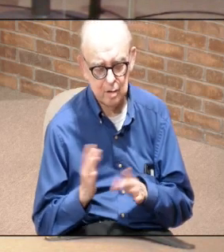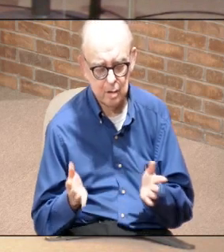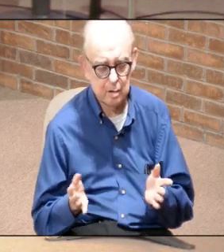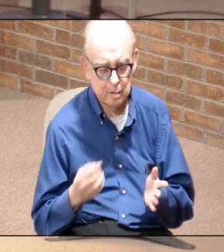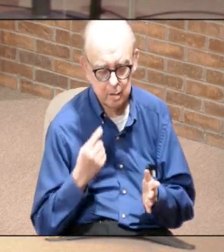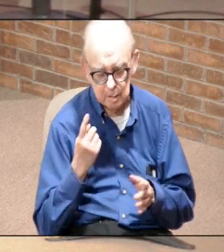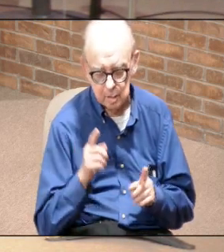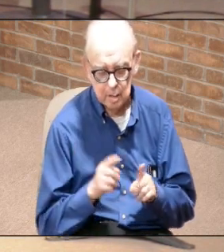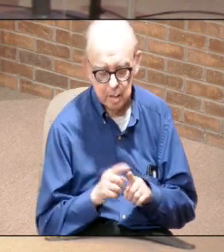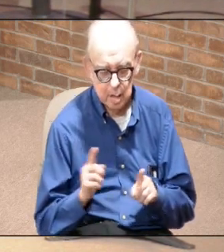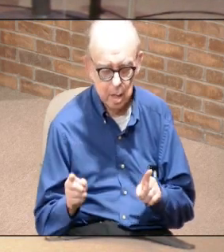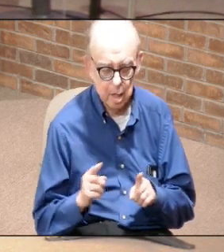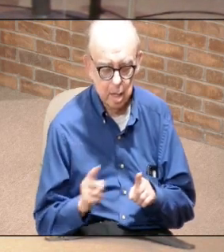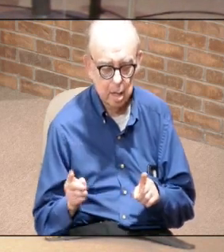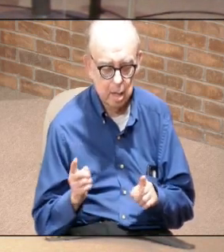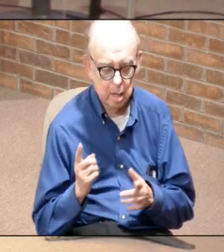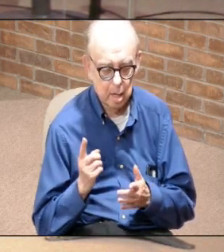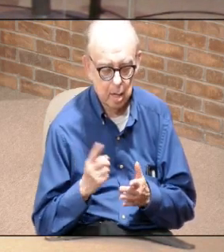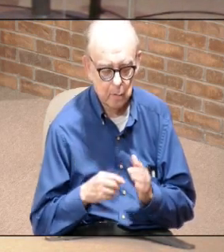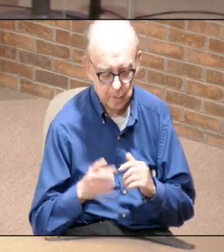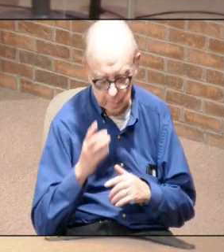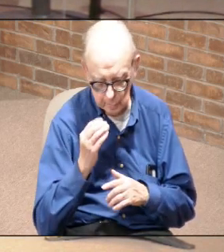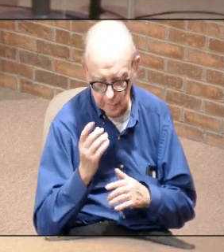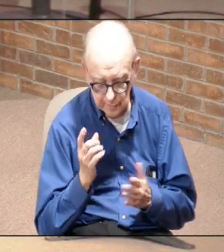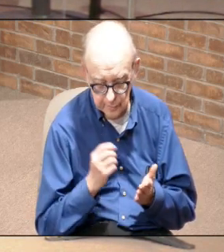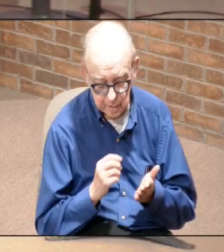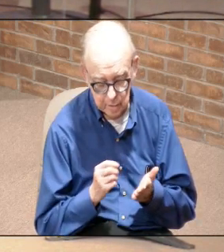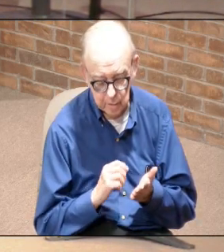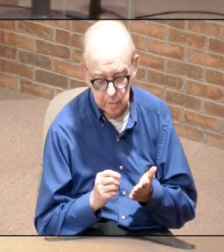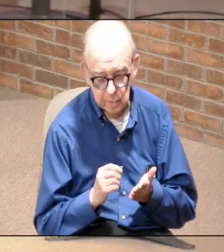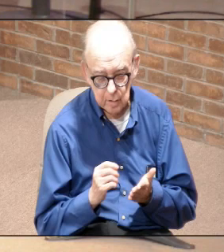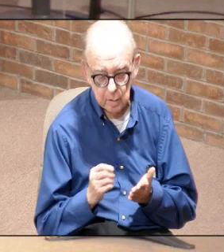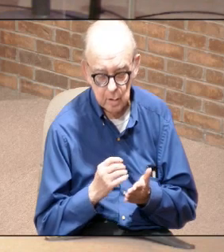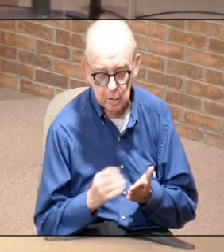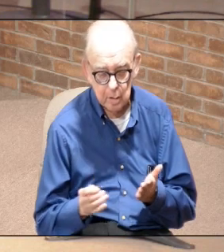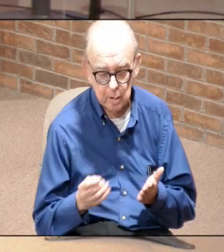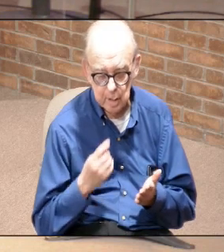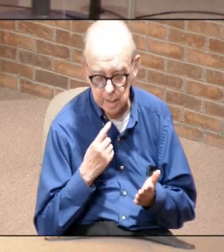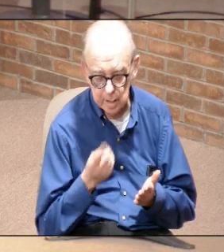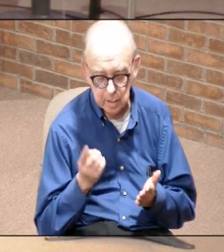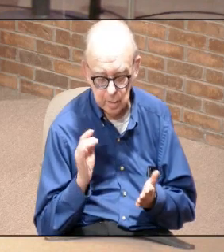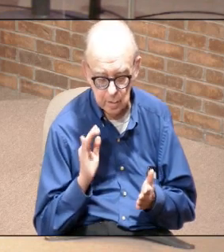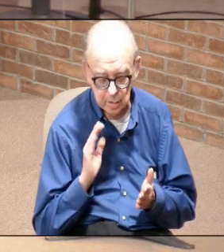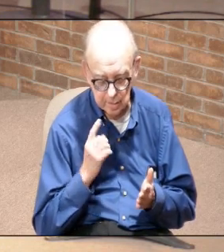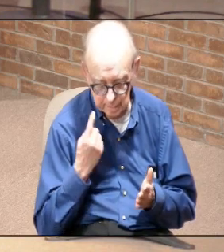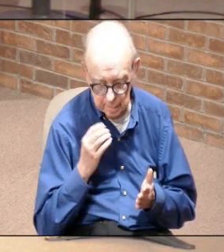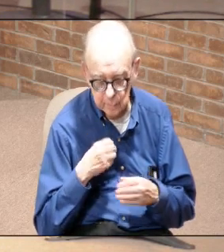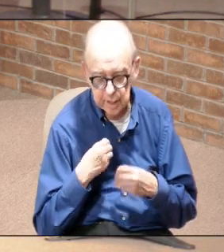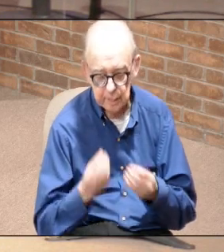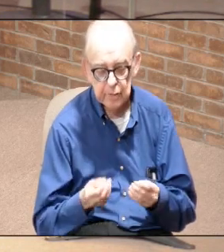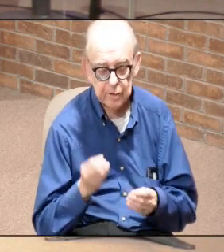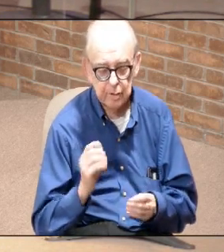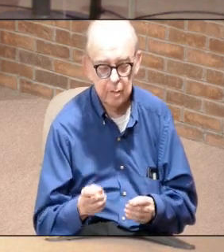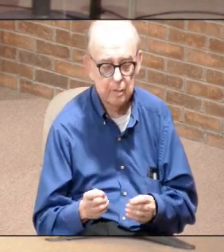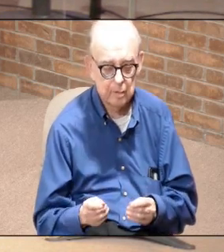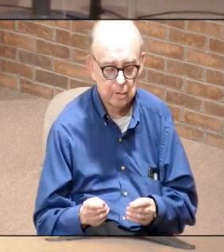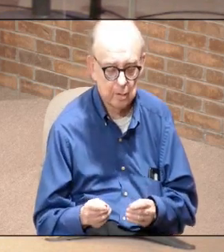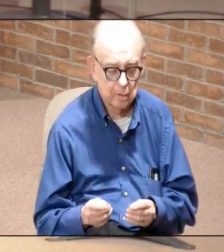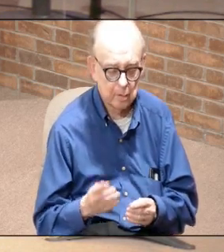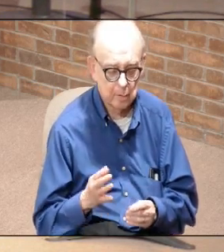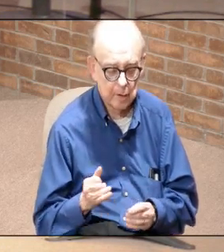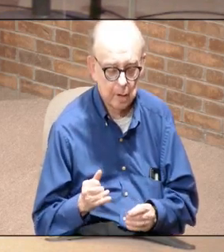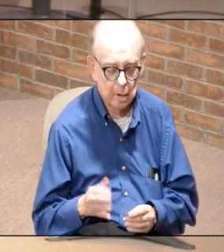that looked exactly like what he had designed. And they said, this is for you. And by the